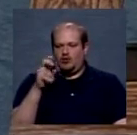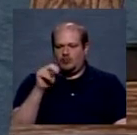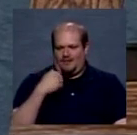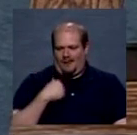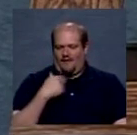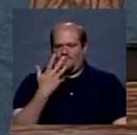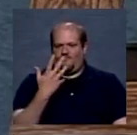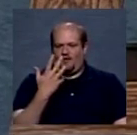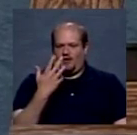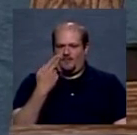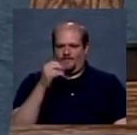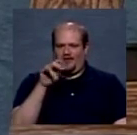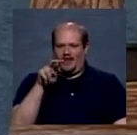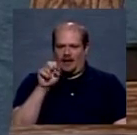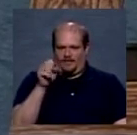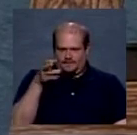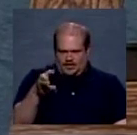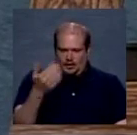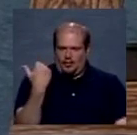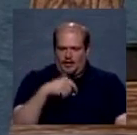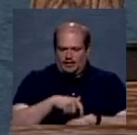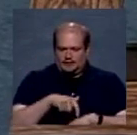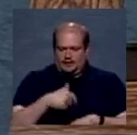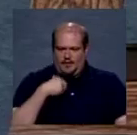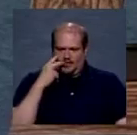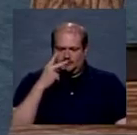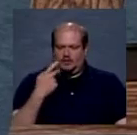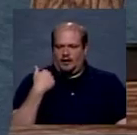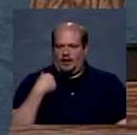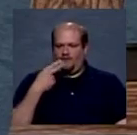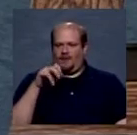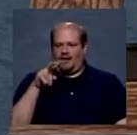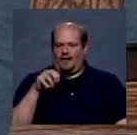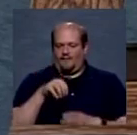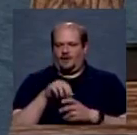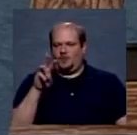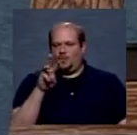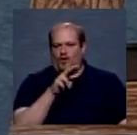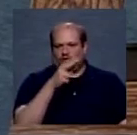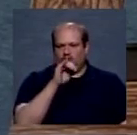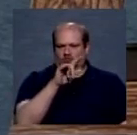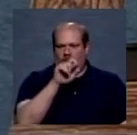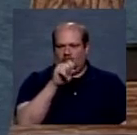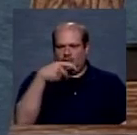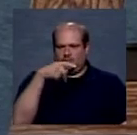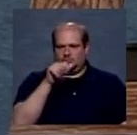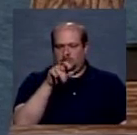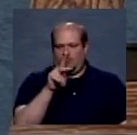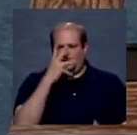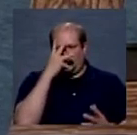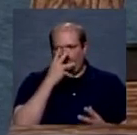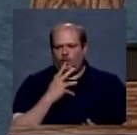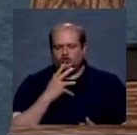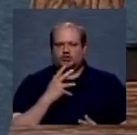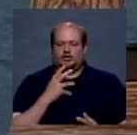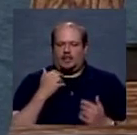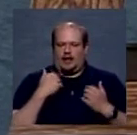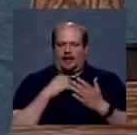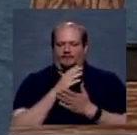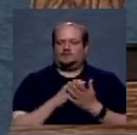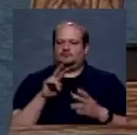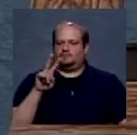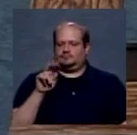beehives there, the last I saw. We have a beehive out in Western Hills Park. Unfortunately, there was some